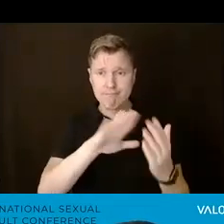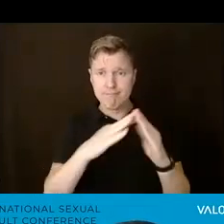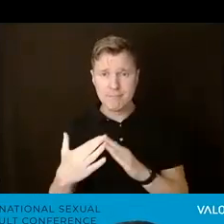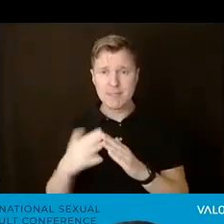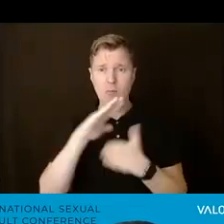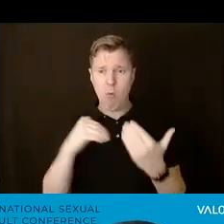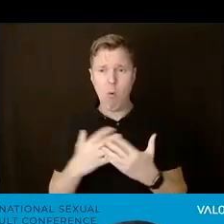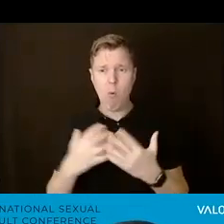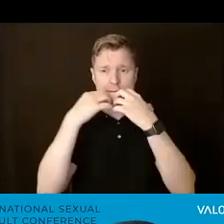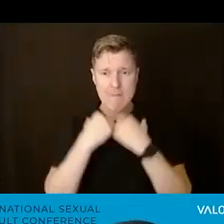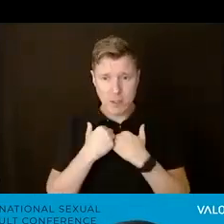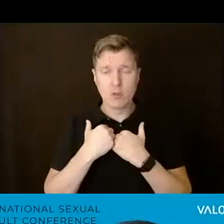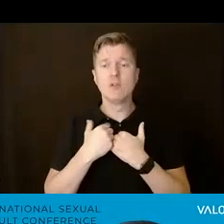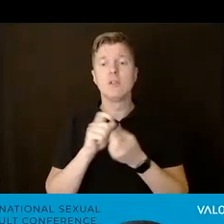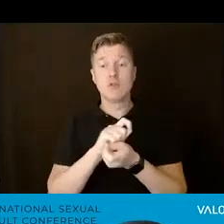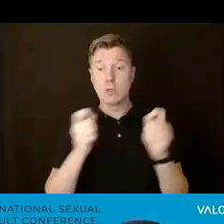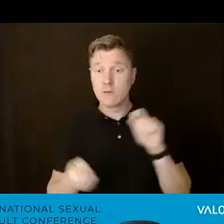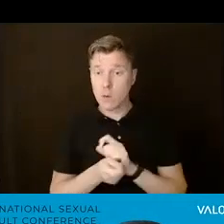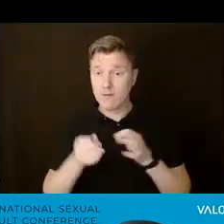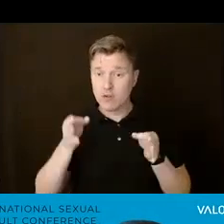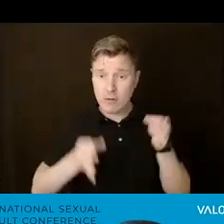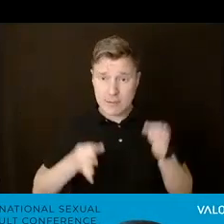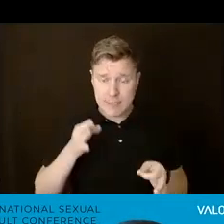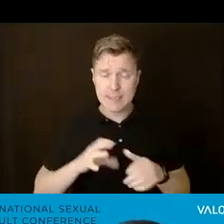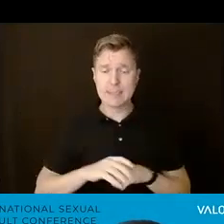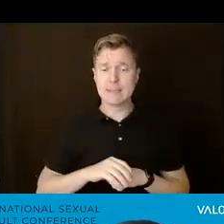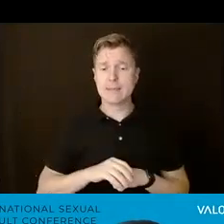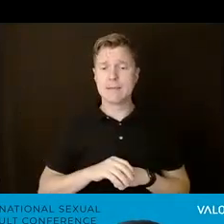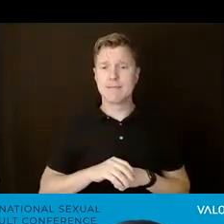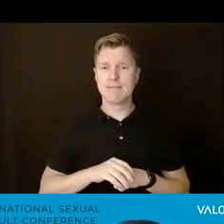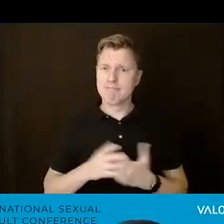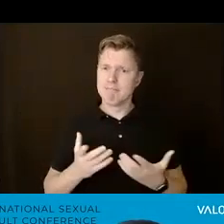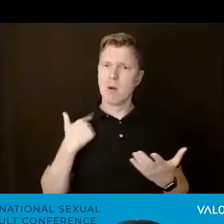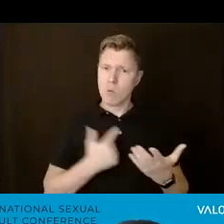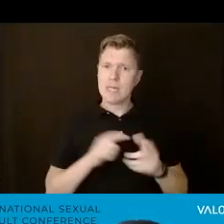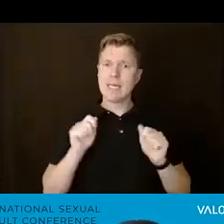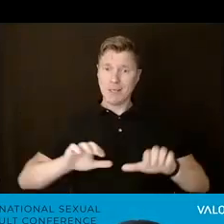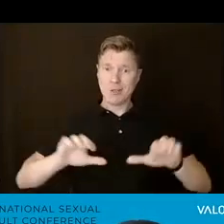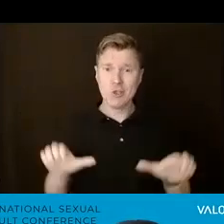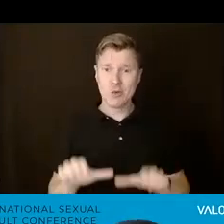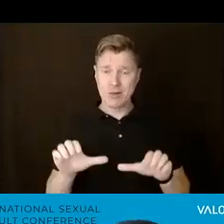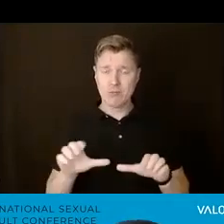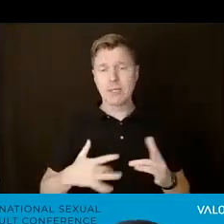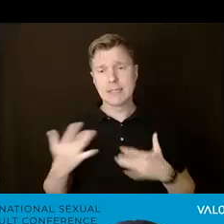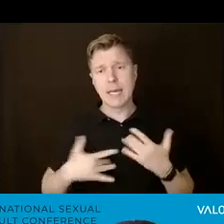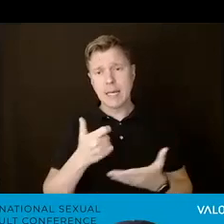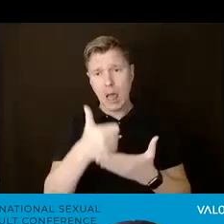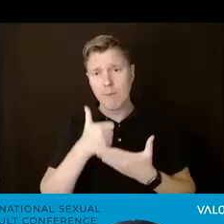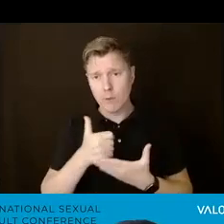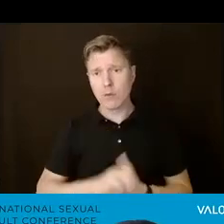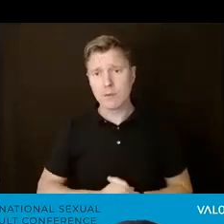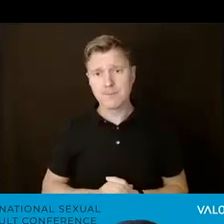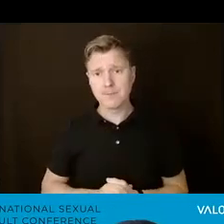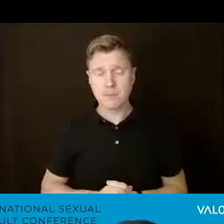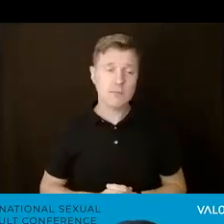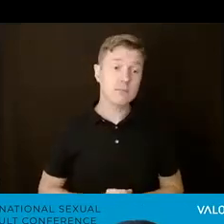of transformative justice and that we can do it was really exciting and helpful to me.